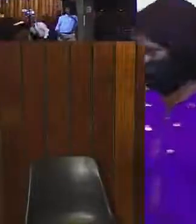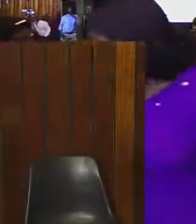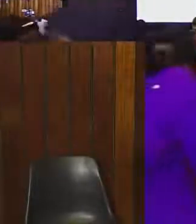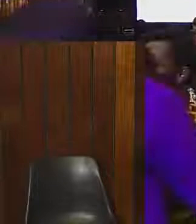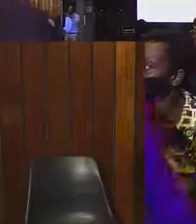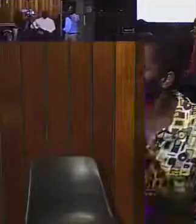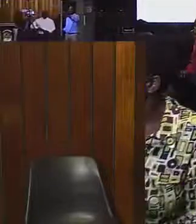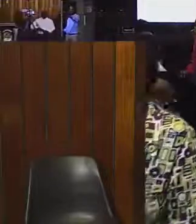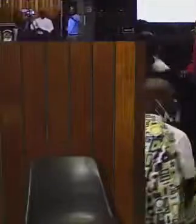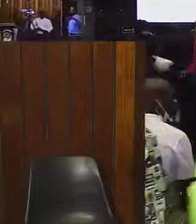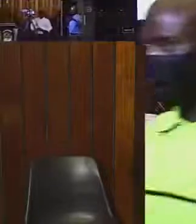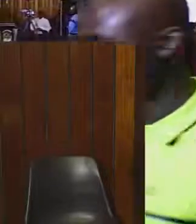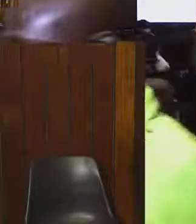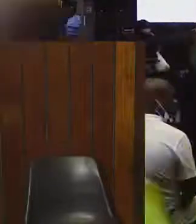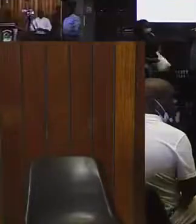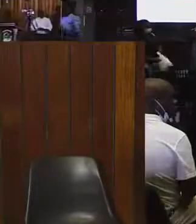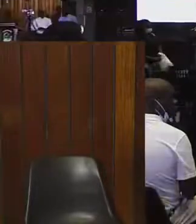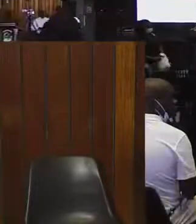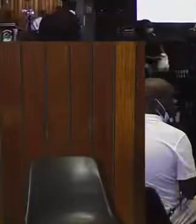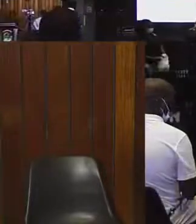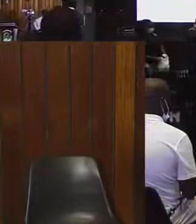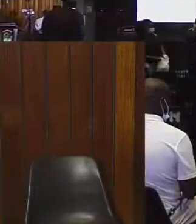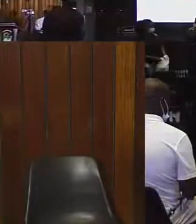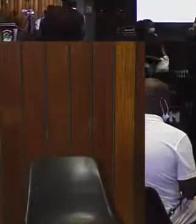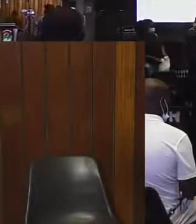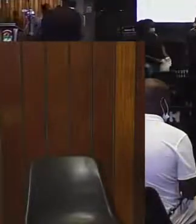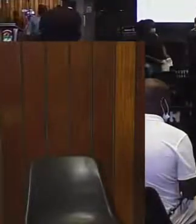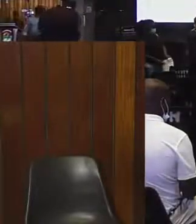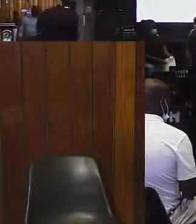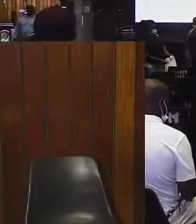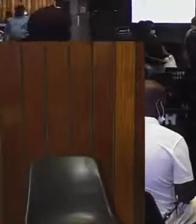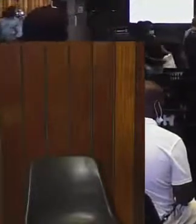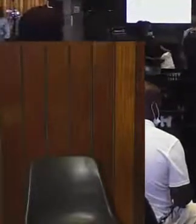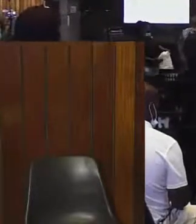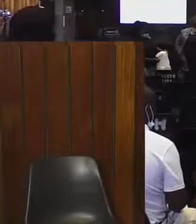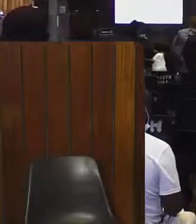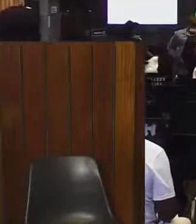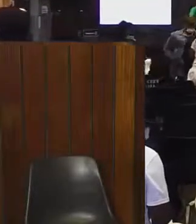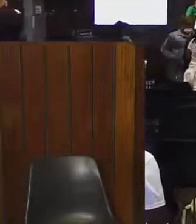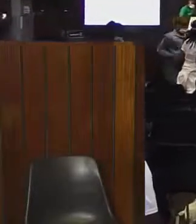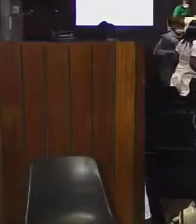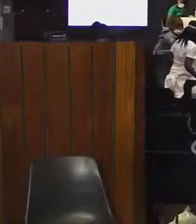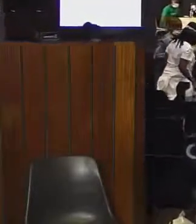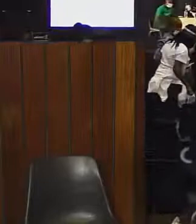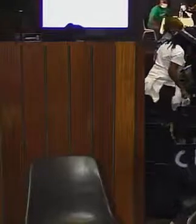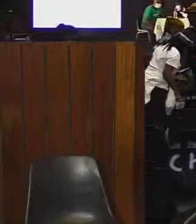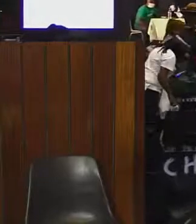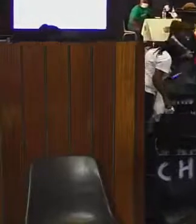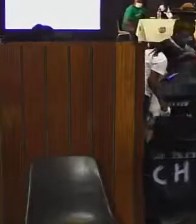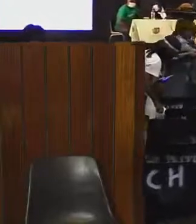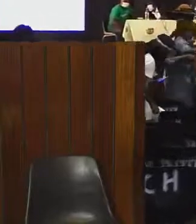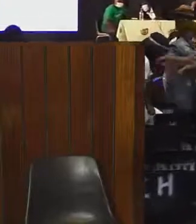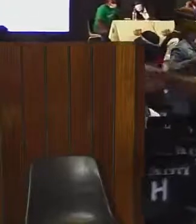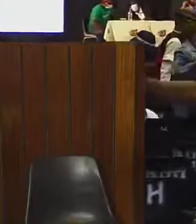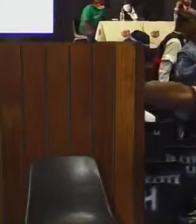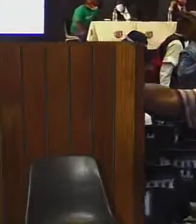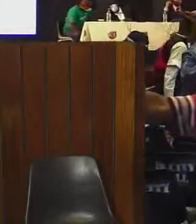Can I ask, please, could you just move out quietly?